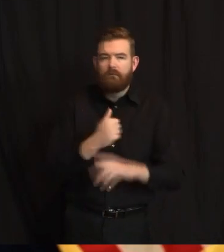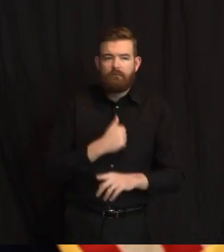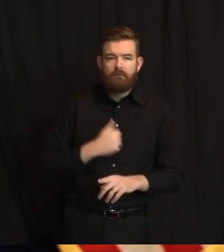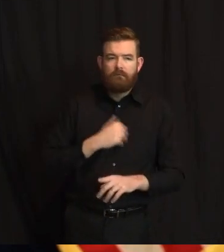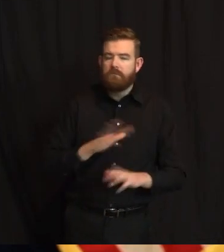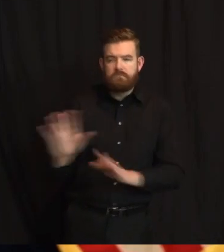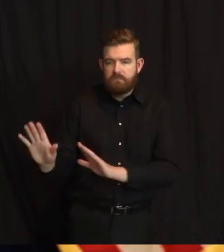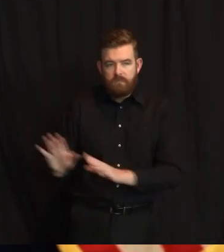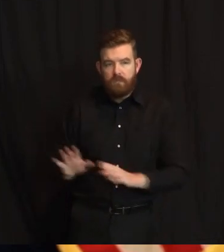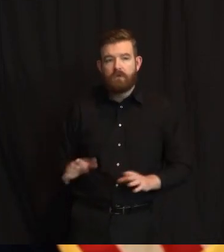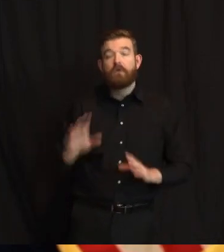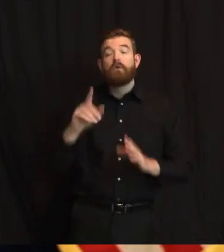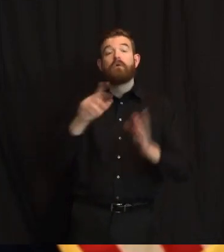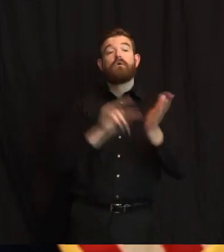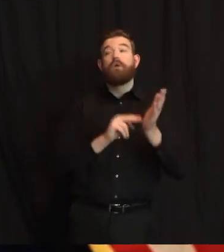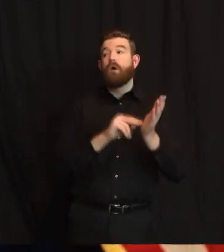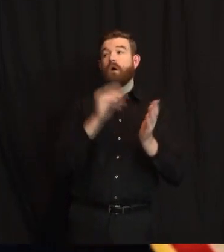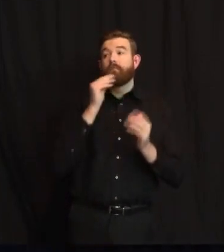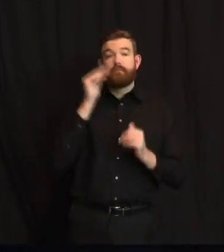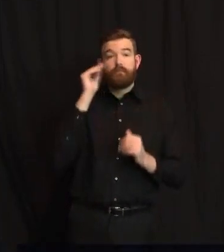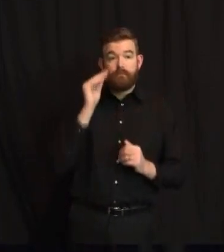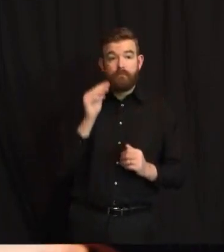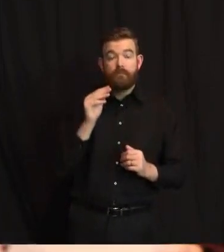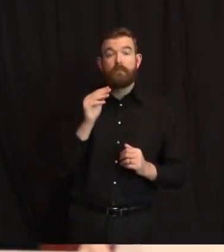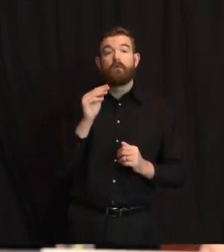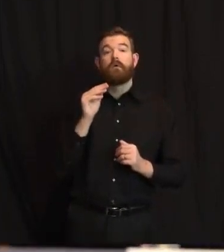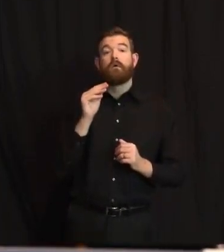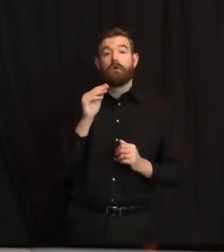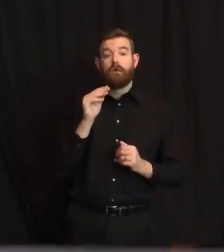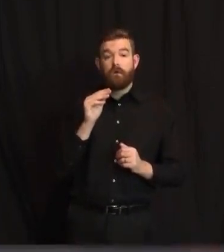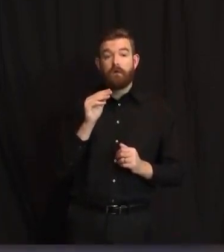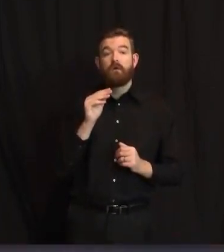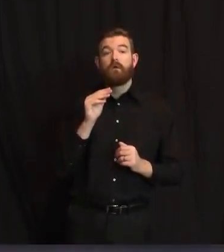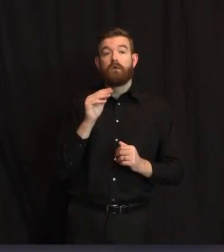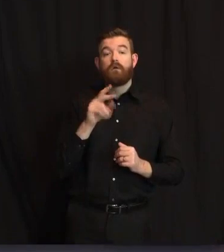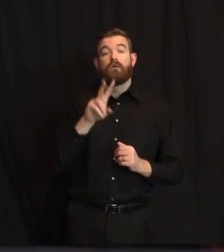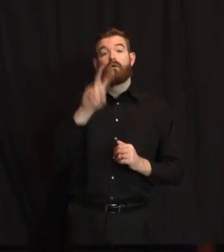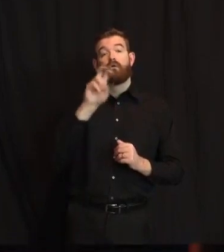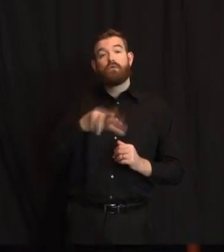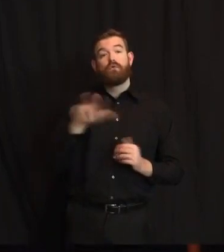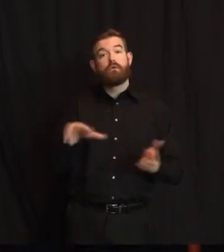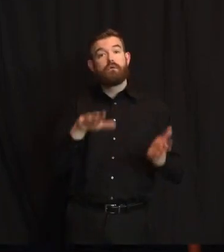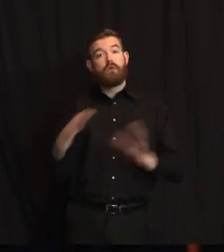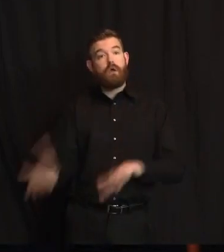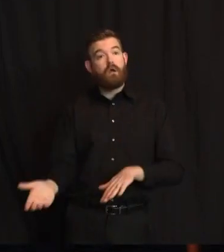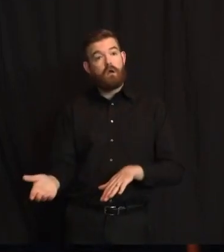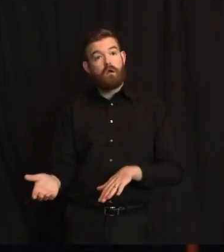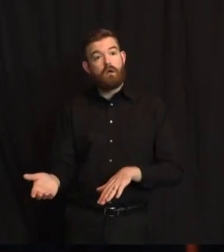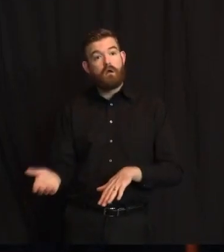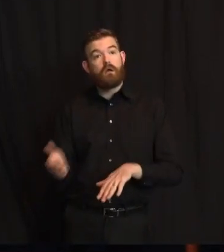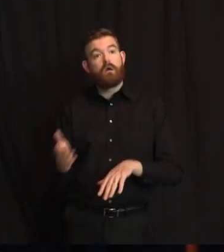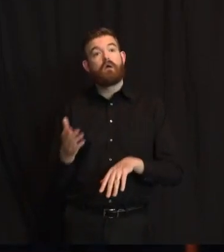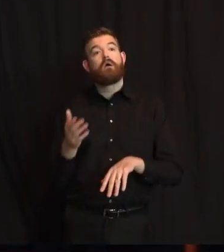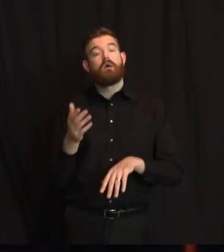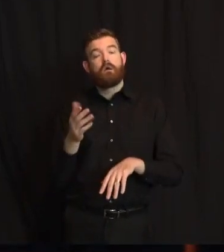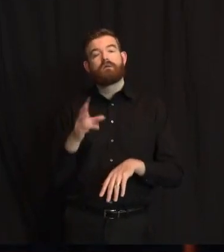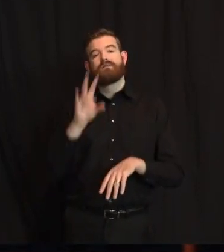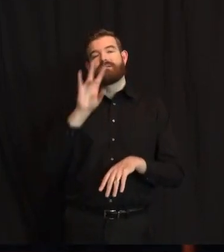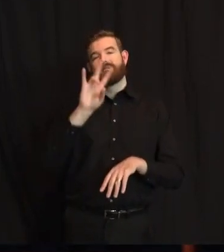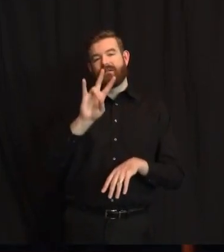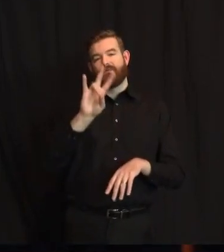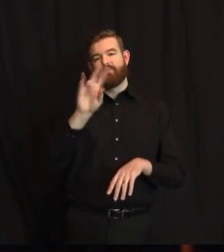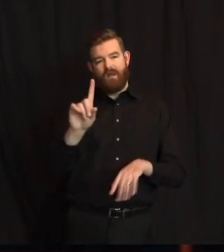70 of the 233 deaths, 71 were associated with long-term